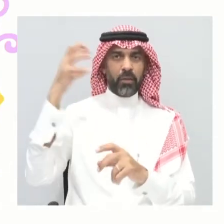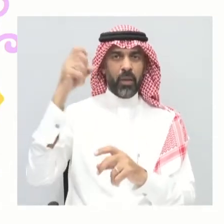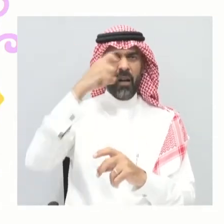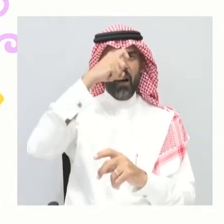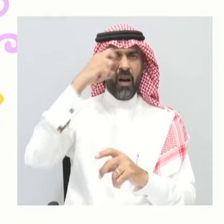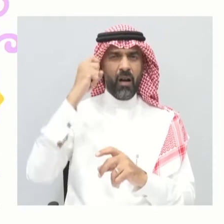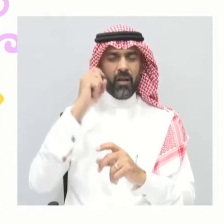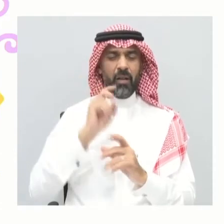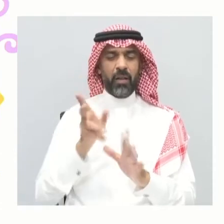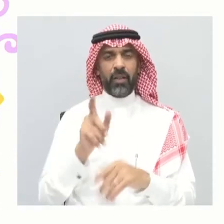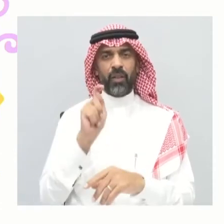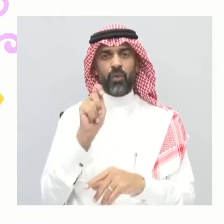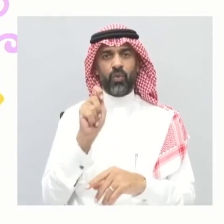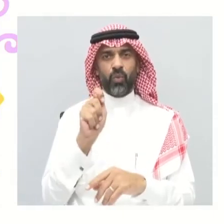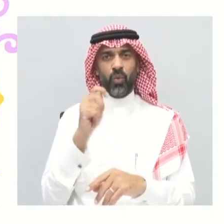It's sunny